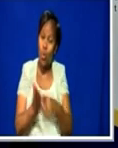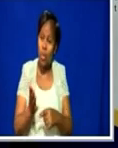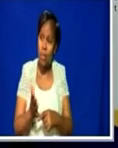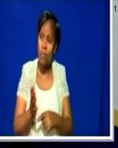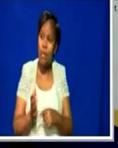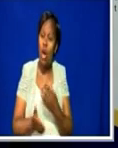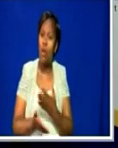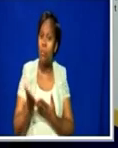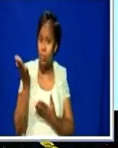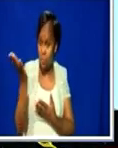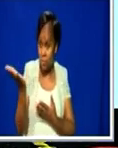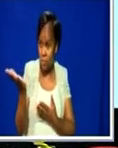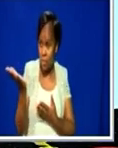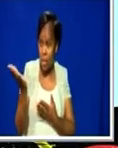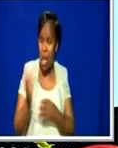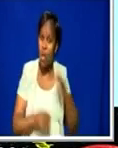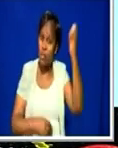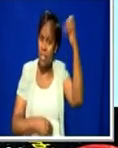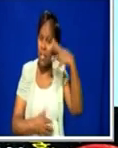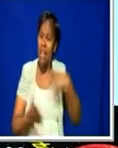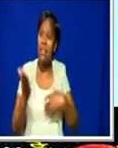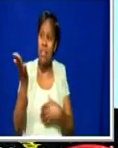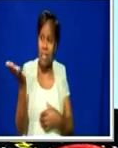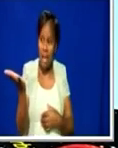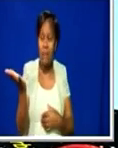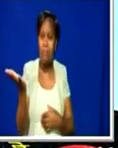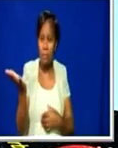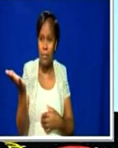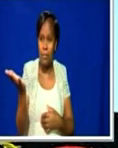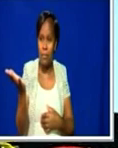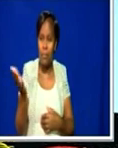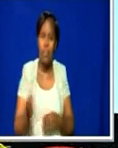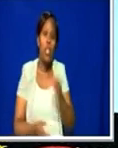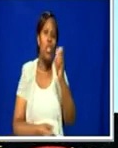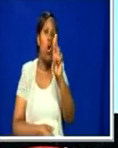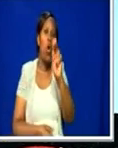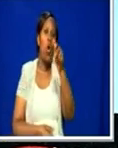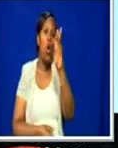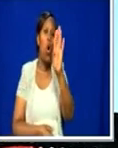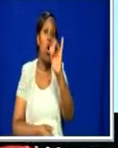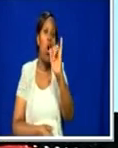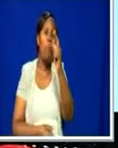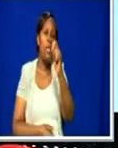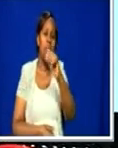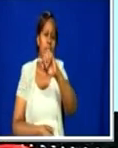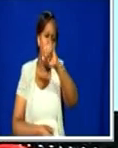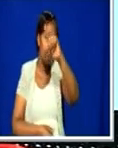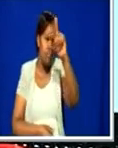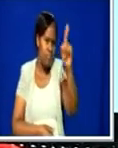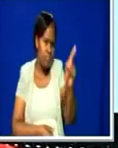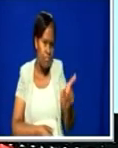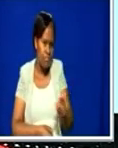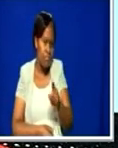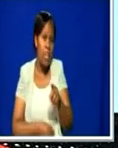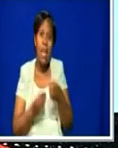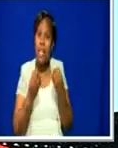where we are going to put our sun, With our sun, and then we have the orbits. the orbits Yes. going round. The orbits are